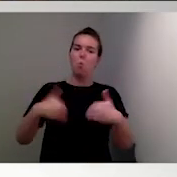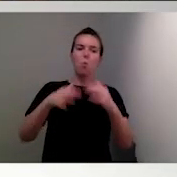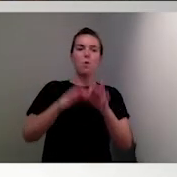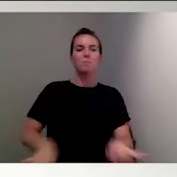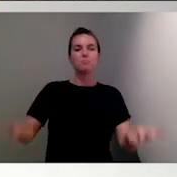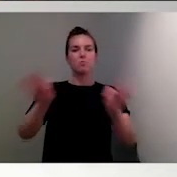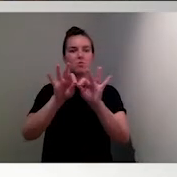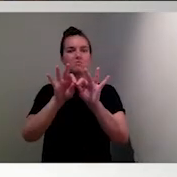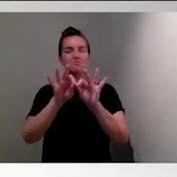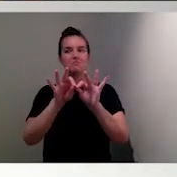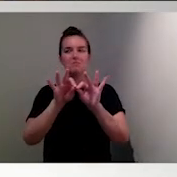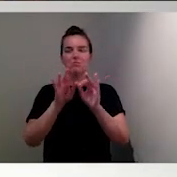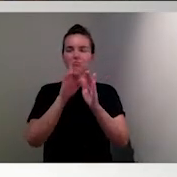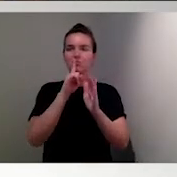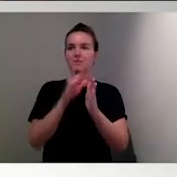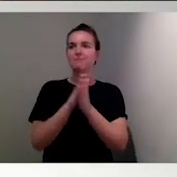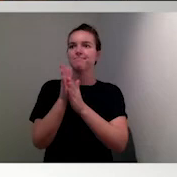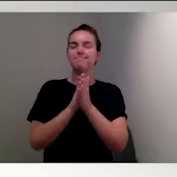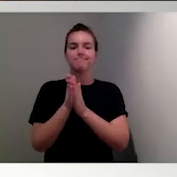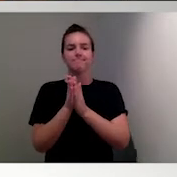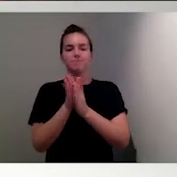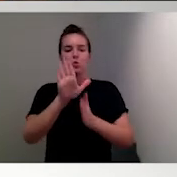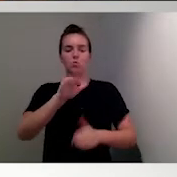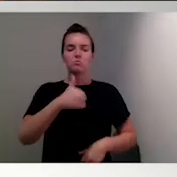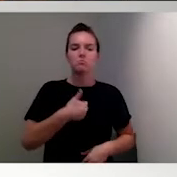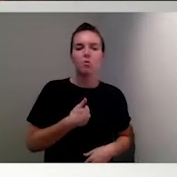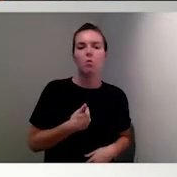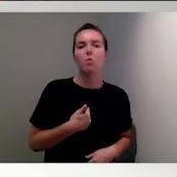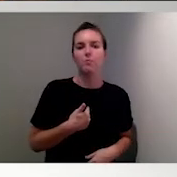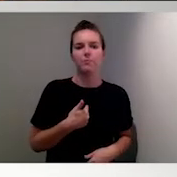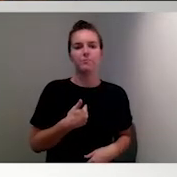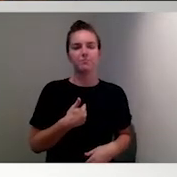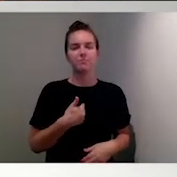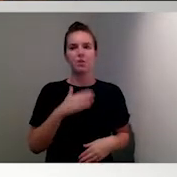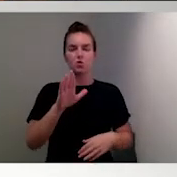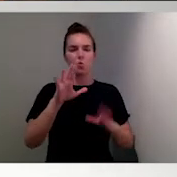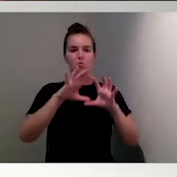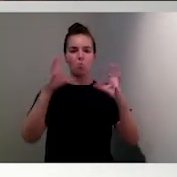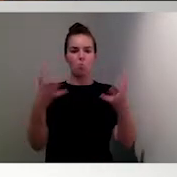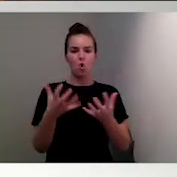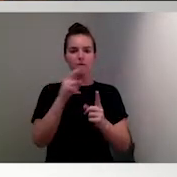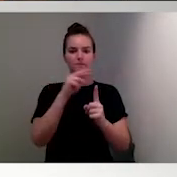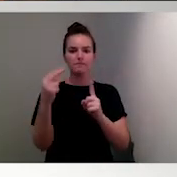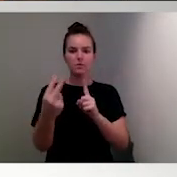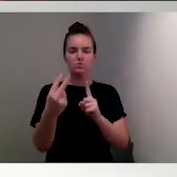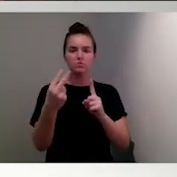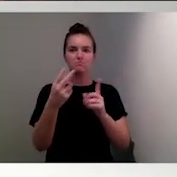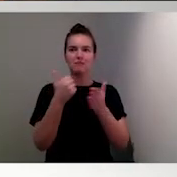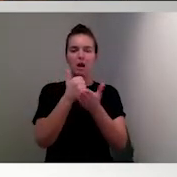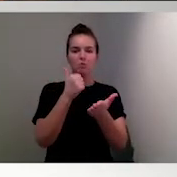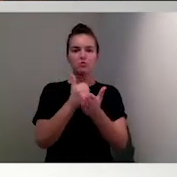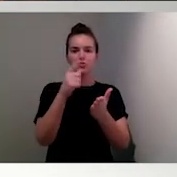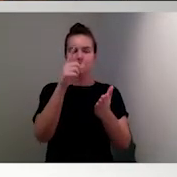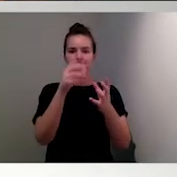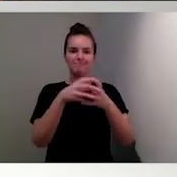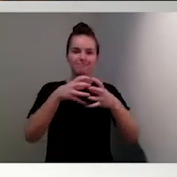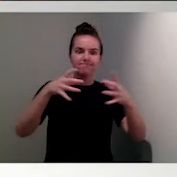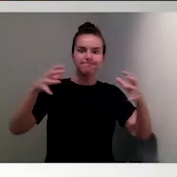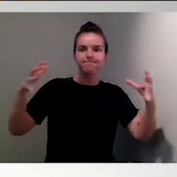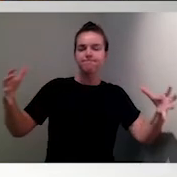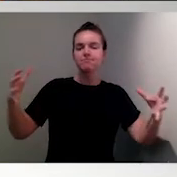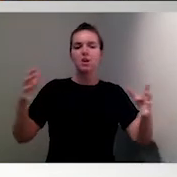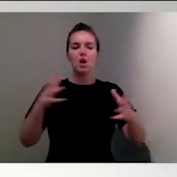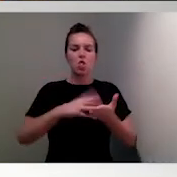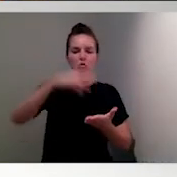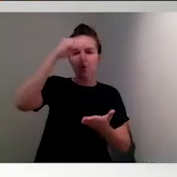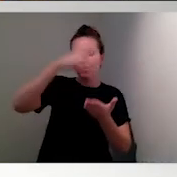soul. It helps you expand your world in a very real way, learning about other cultures, learning